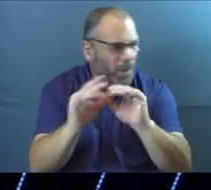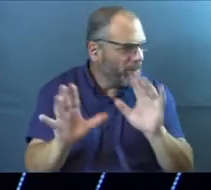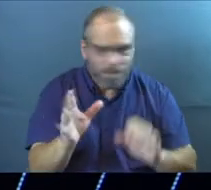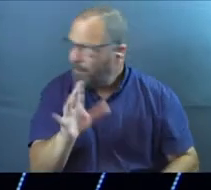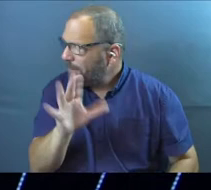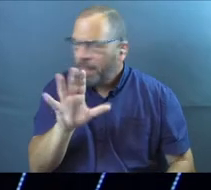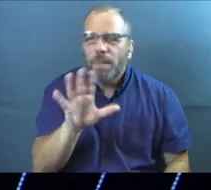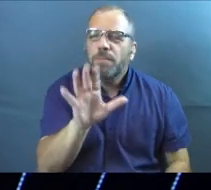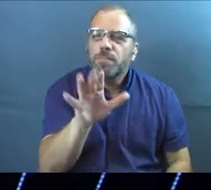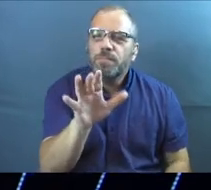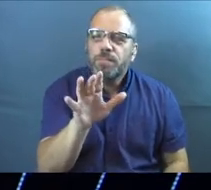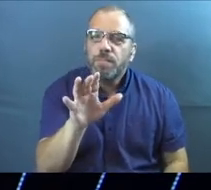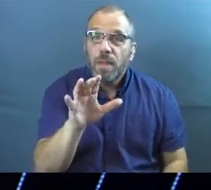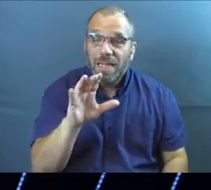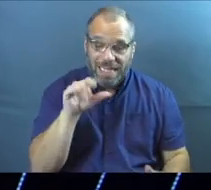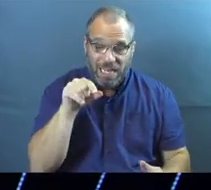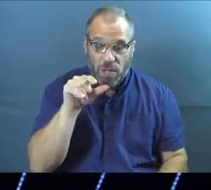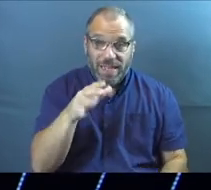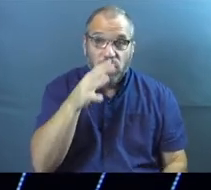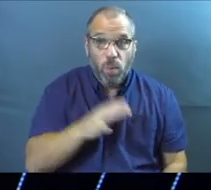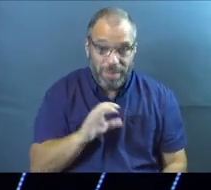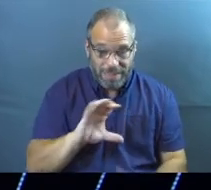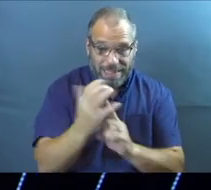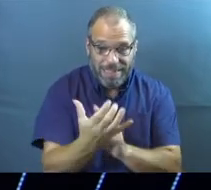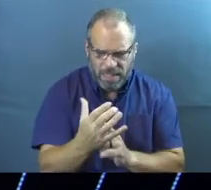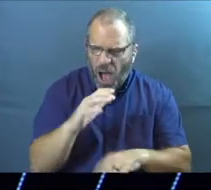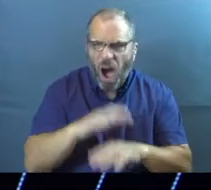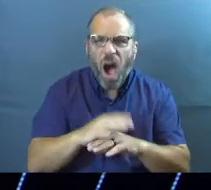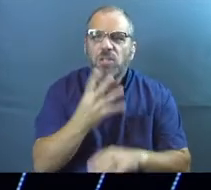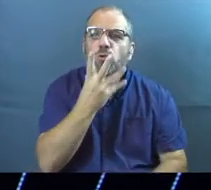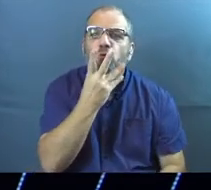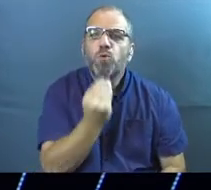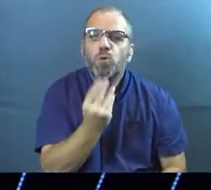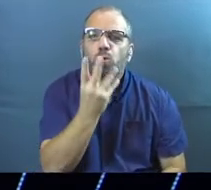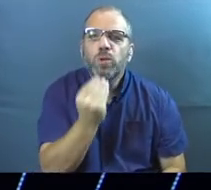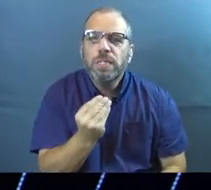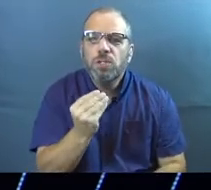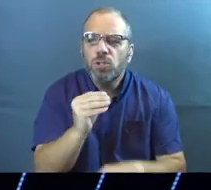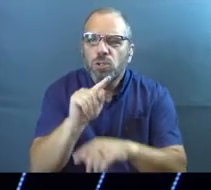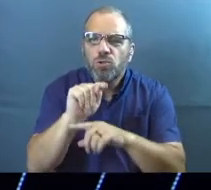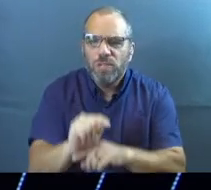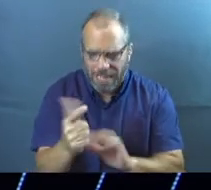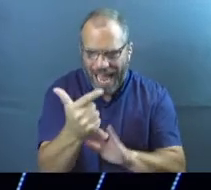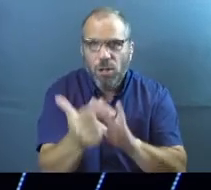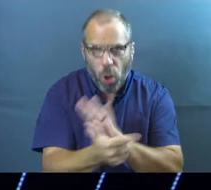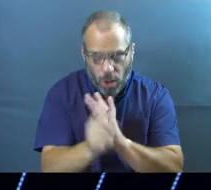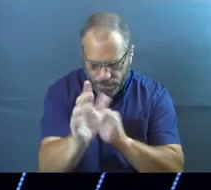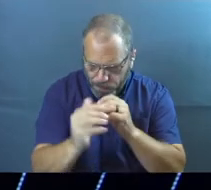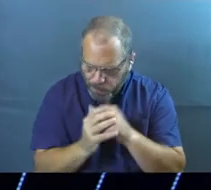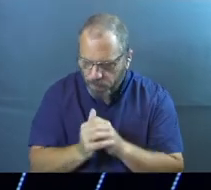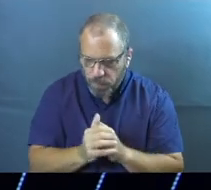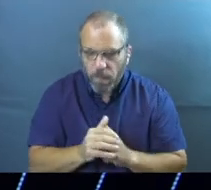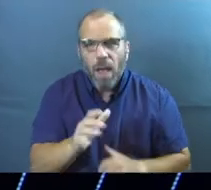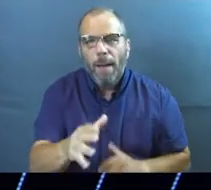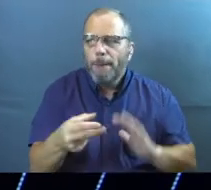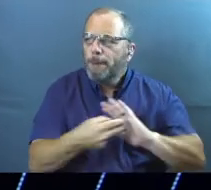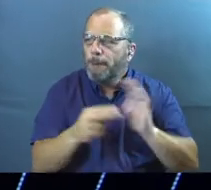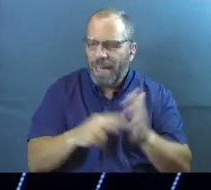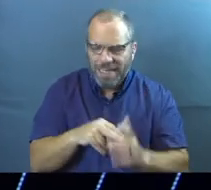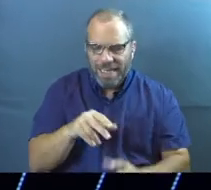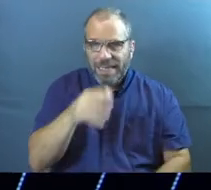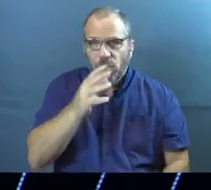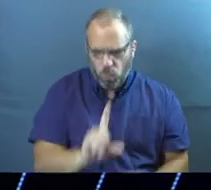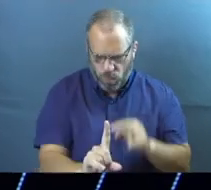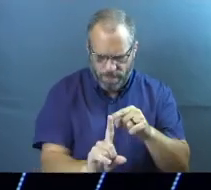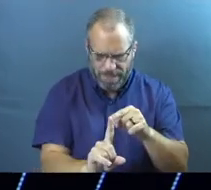really quick. The condition that she had, according to Jewish tradition and law at that time, would have meant that